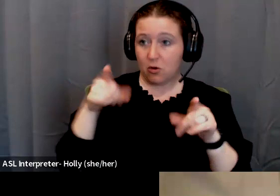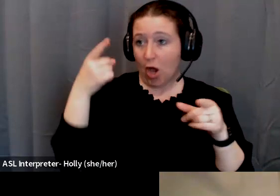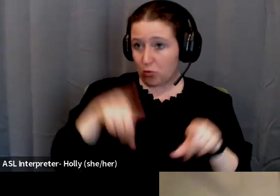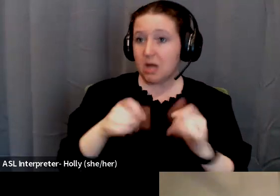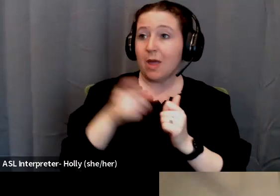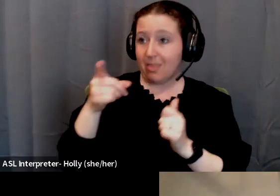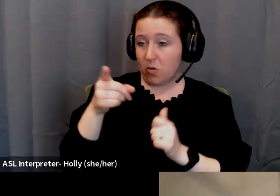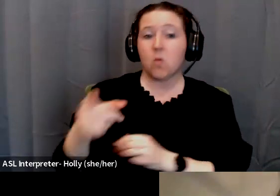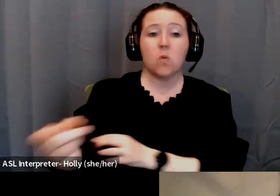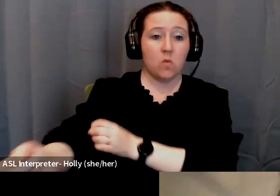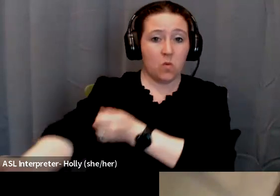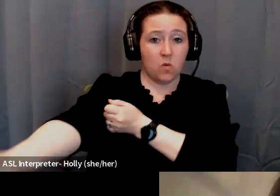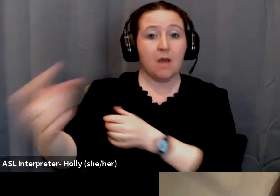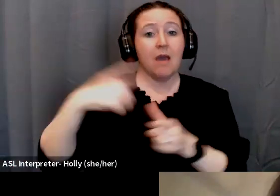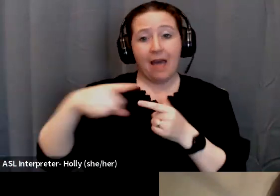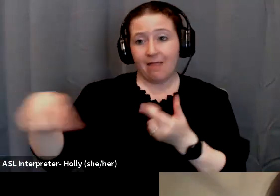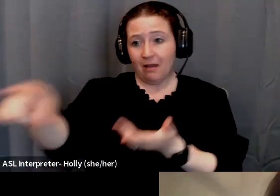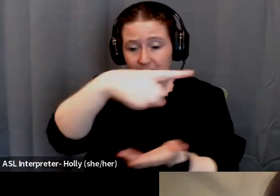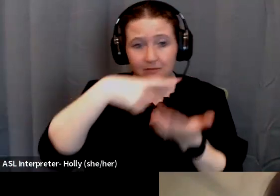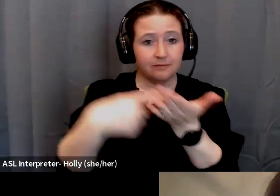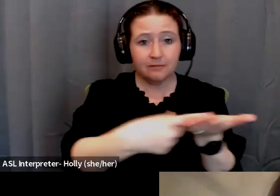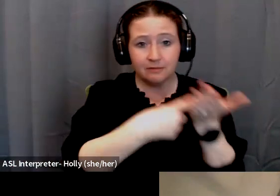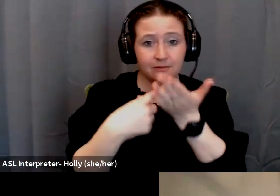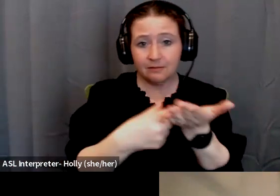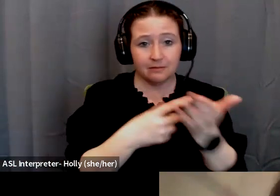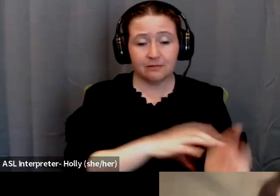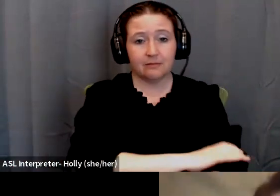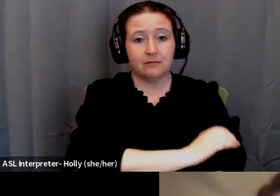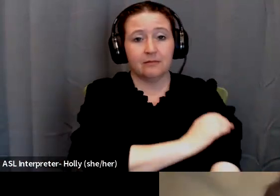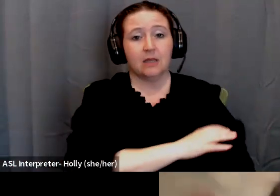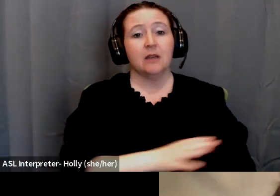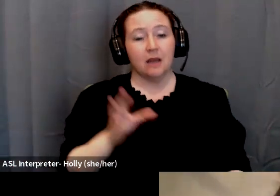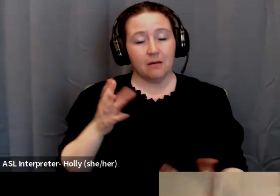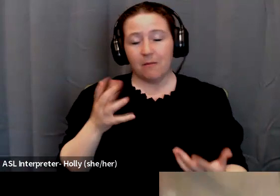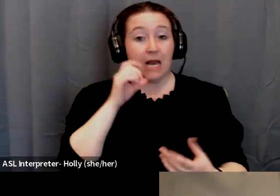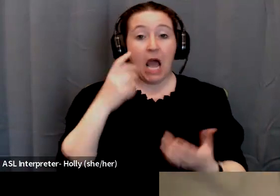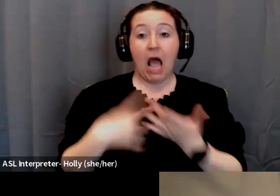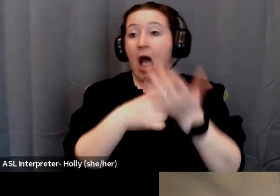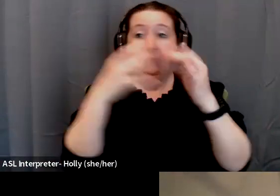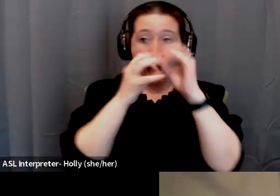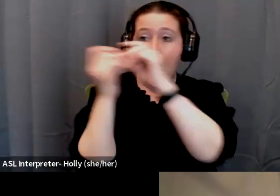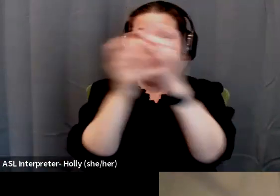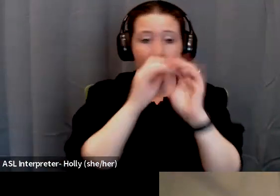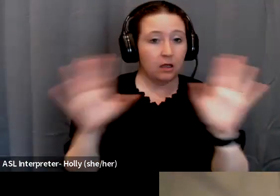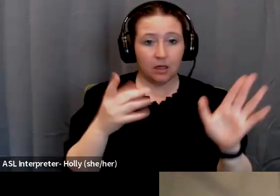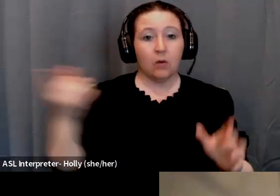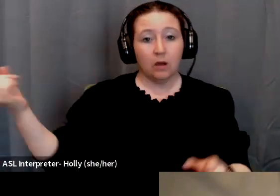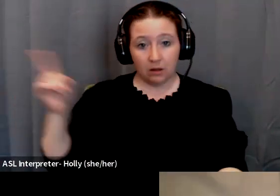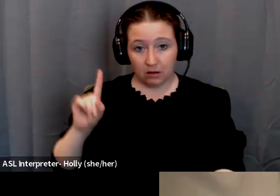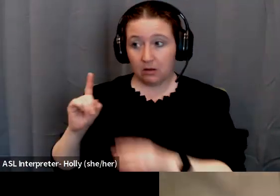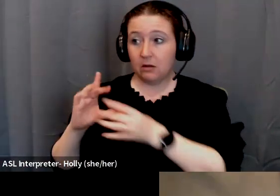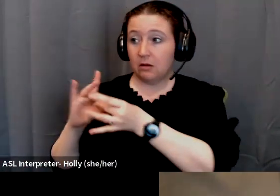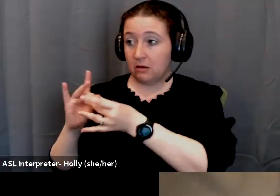agree. And then the body's going to have a discussion about it. But they're going to do it in this organized way where we recognize you